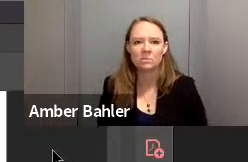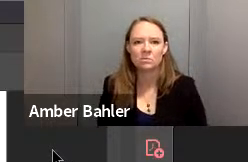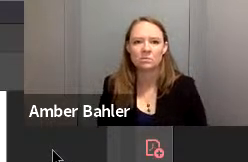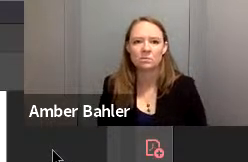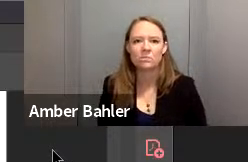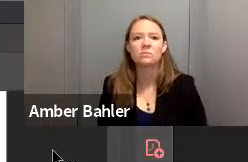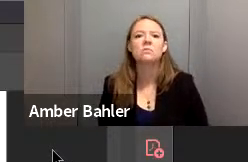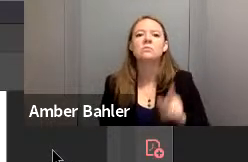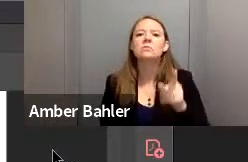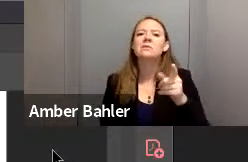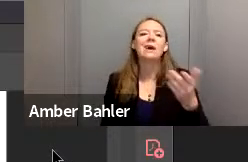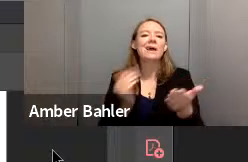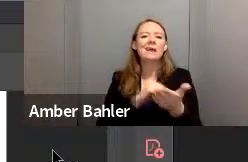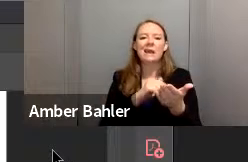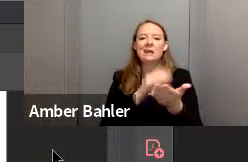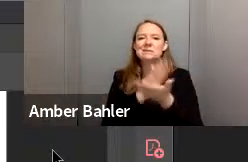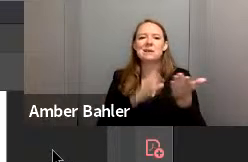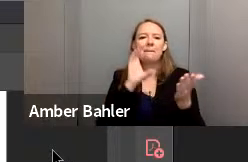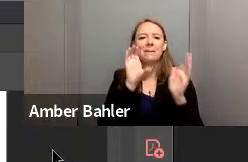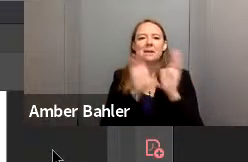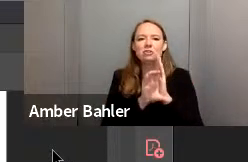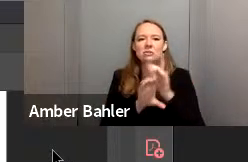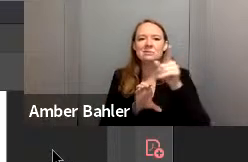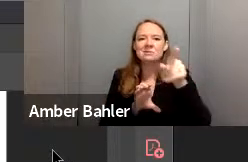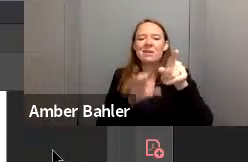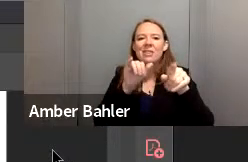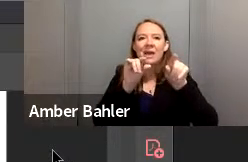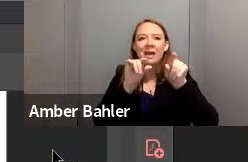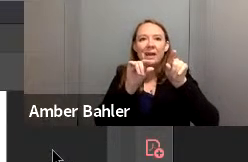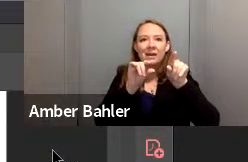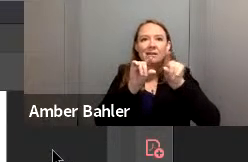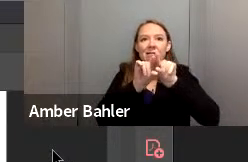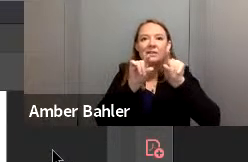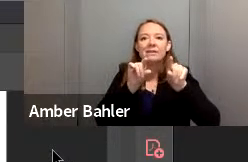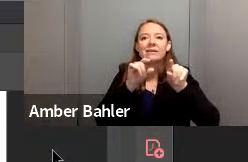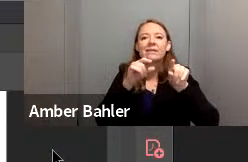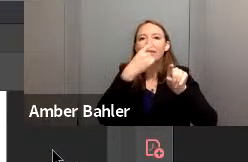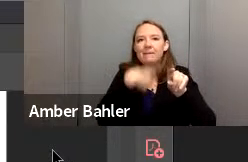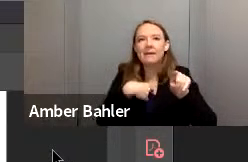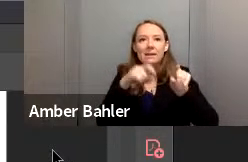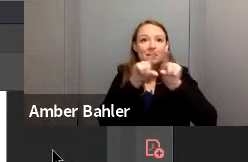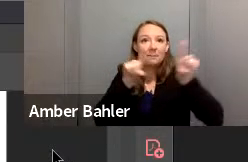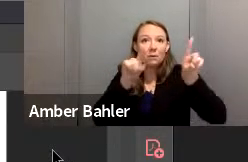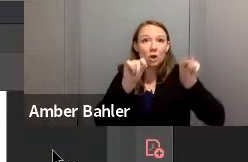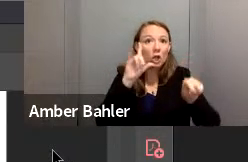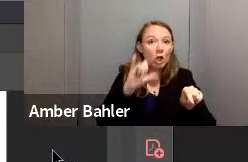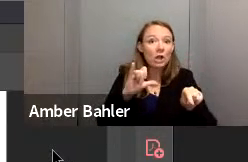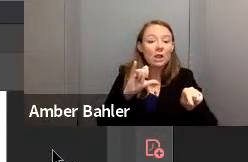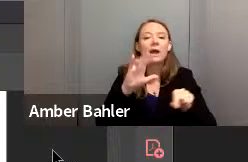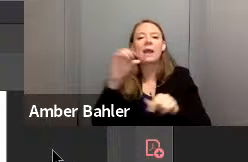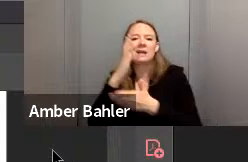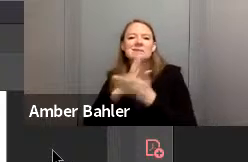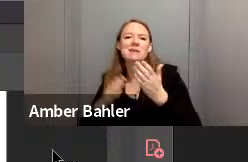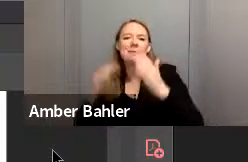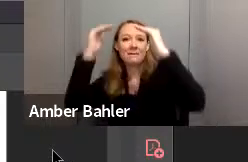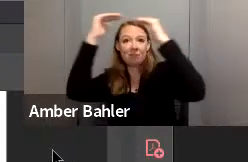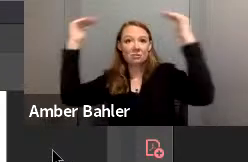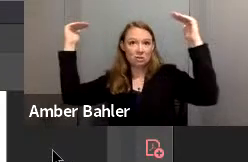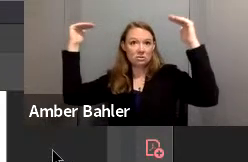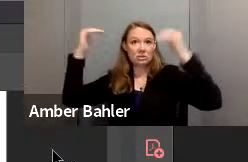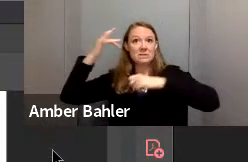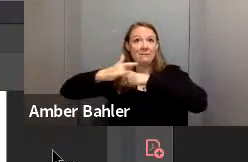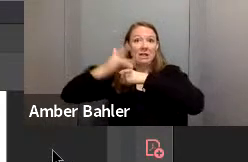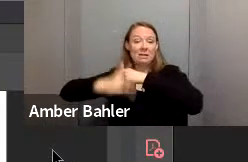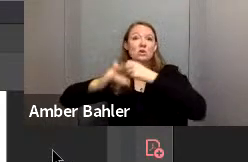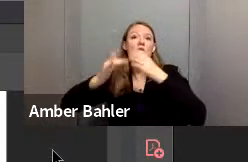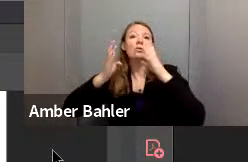Just some views of what that thin brick treatment and some of the shelters that are available that we're going to be looking to